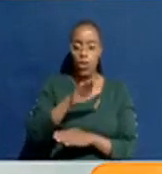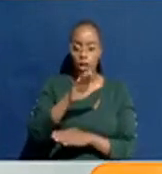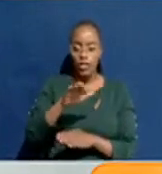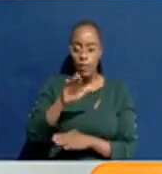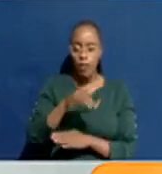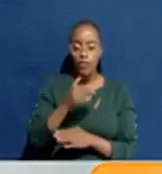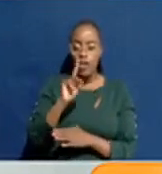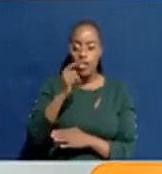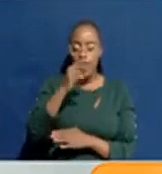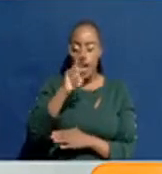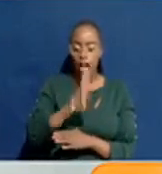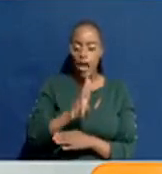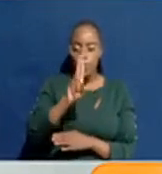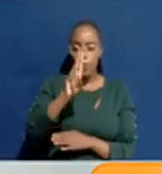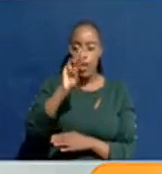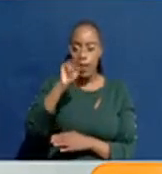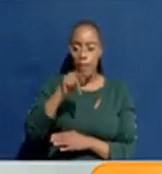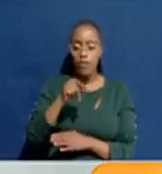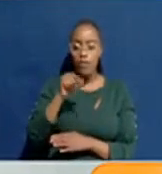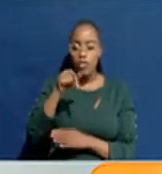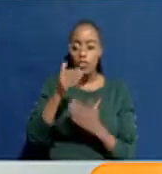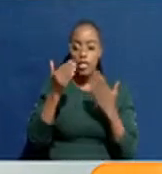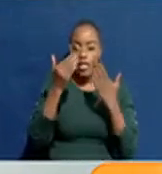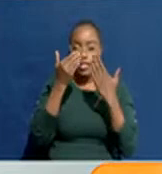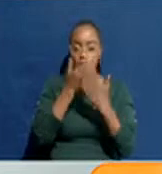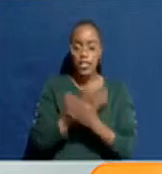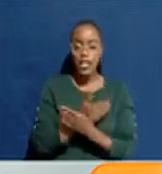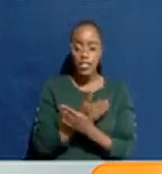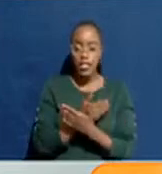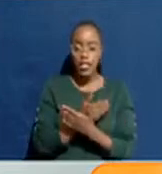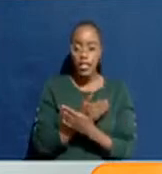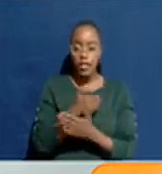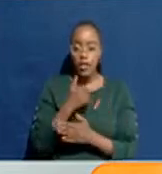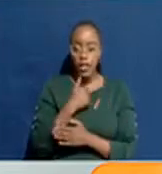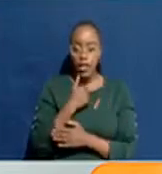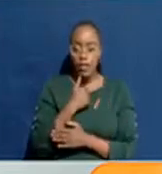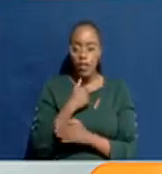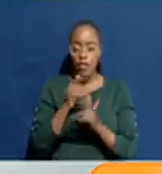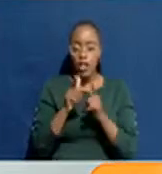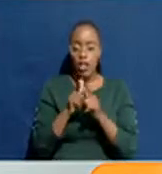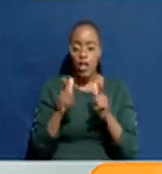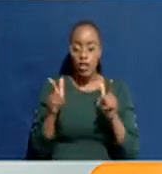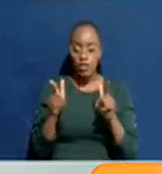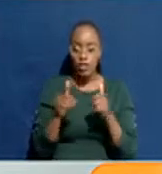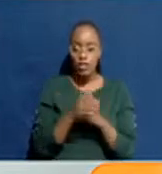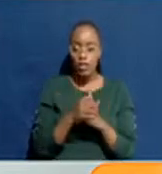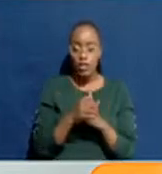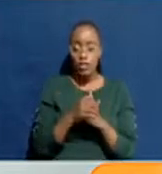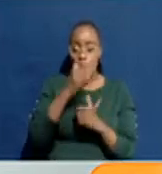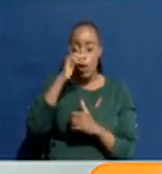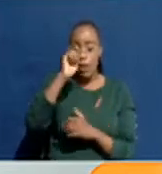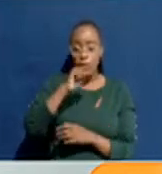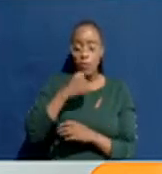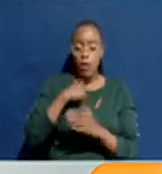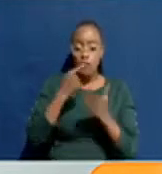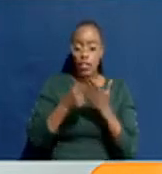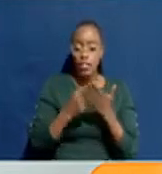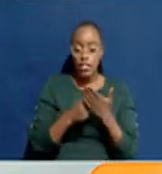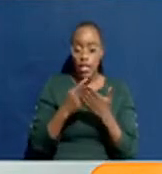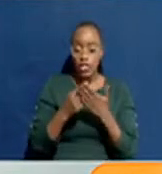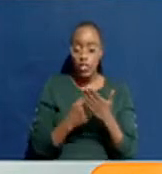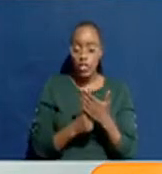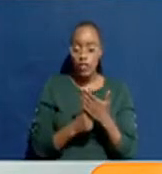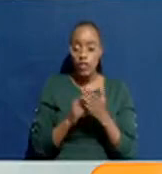for Kiharu Constituency. This has been Tonight. Of course, we had paved way for rate so that we can have this discussion.